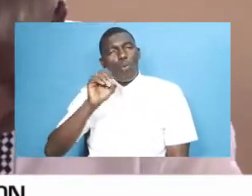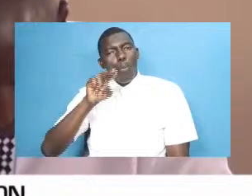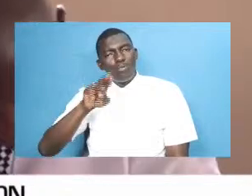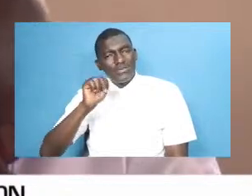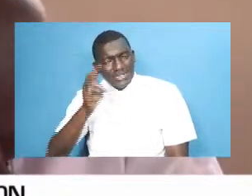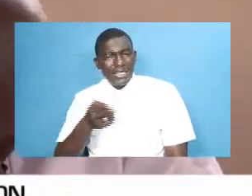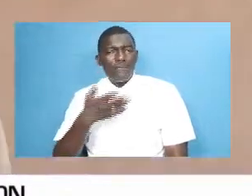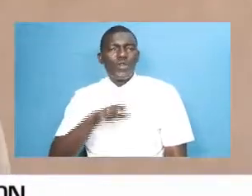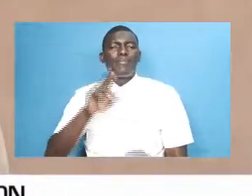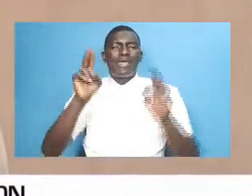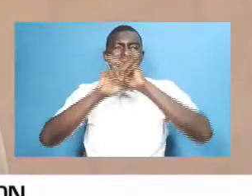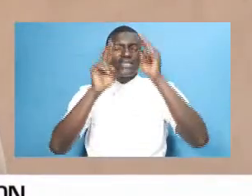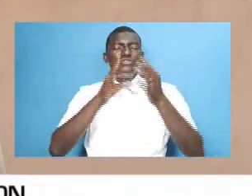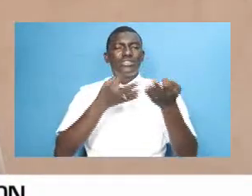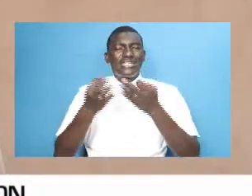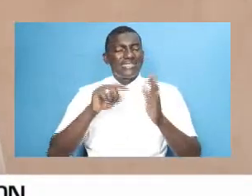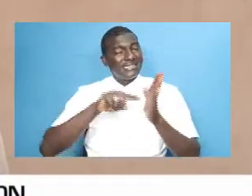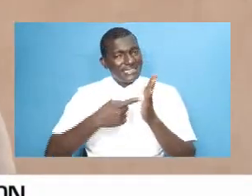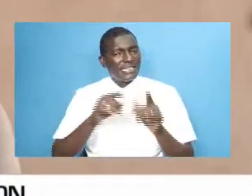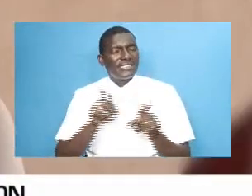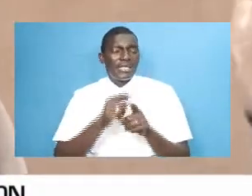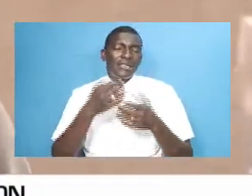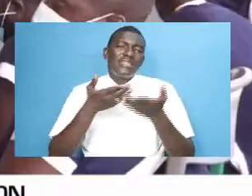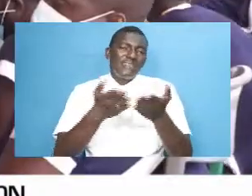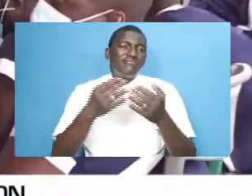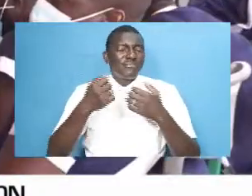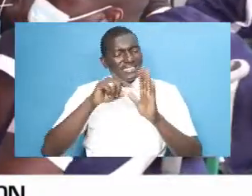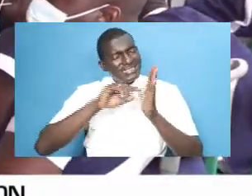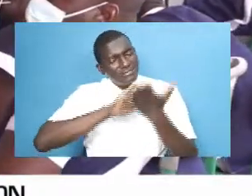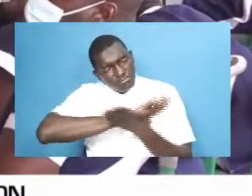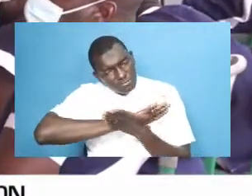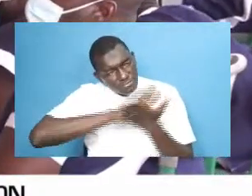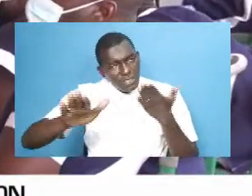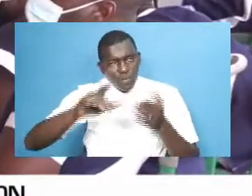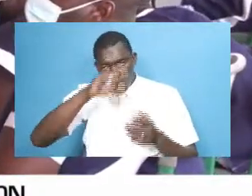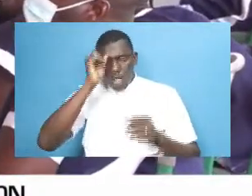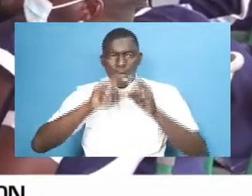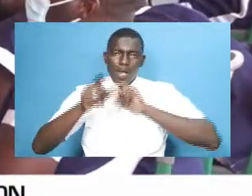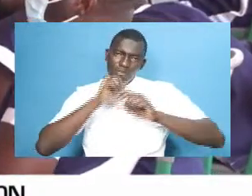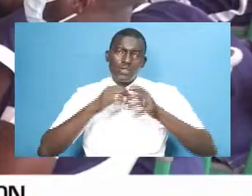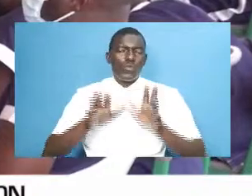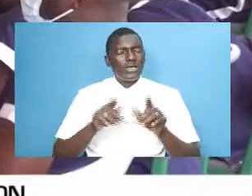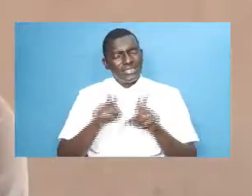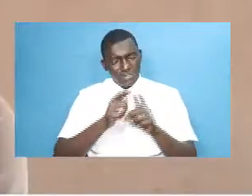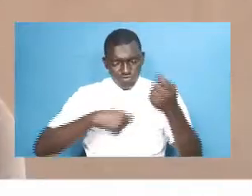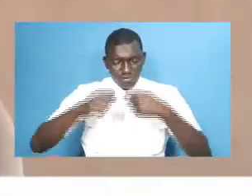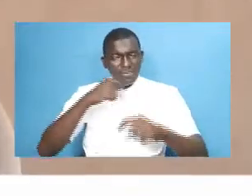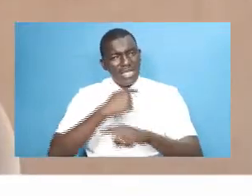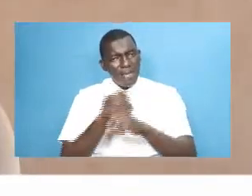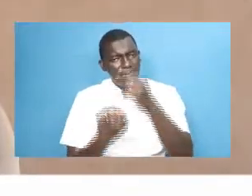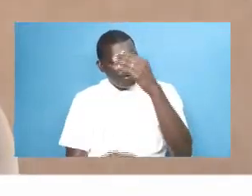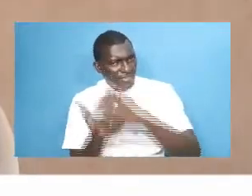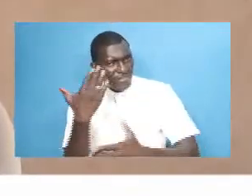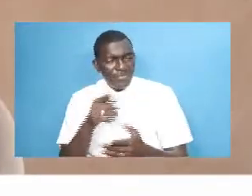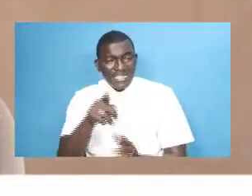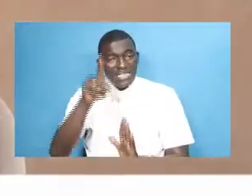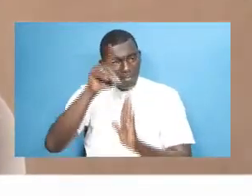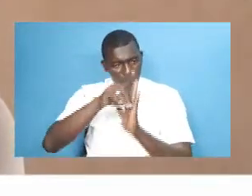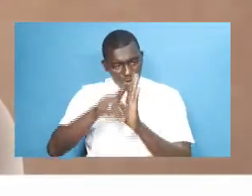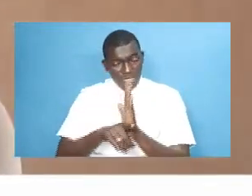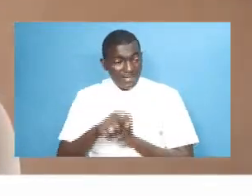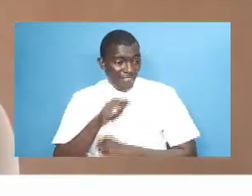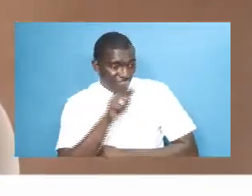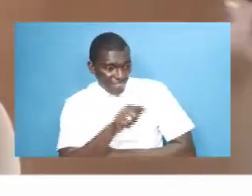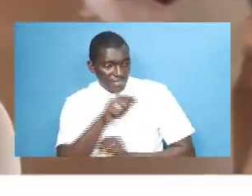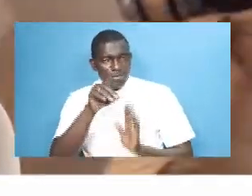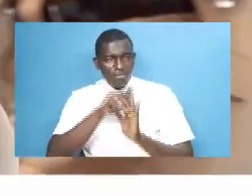creating decent jobs for young people, including those in prison, to contribute to the growth and development of the country. This program was designed